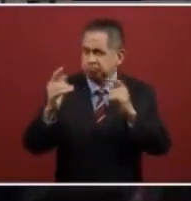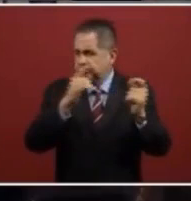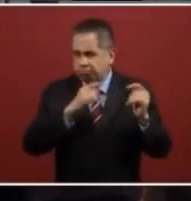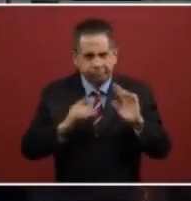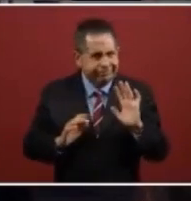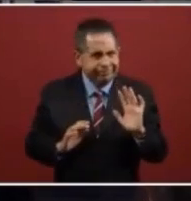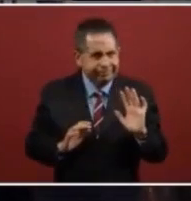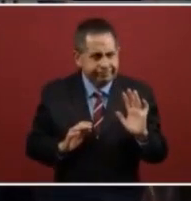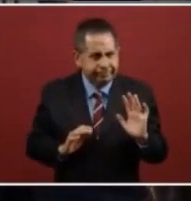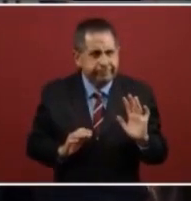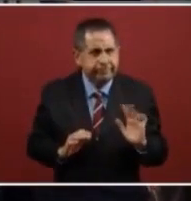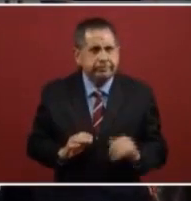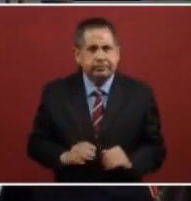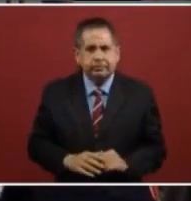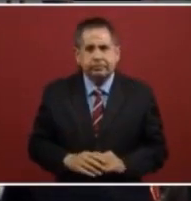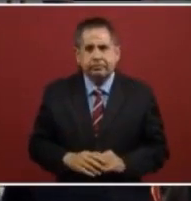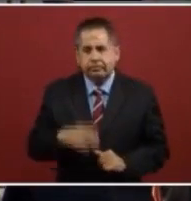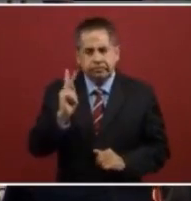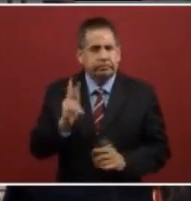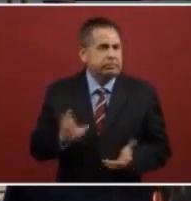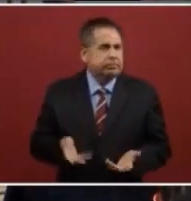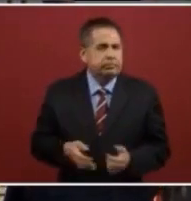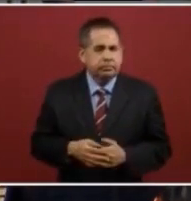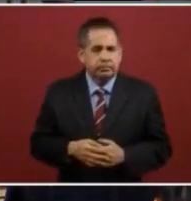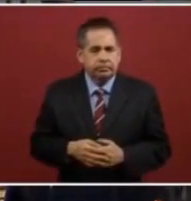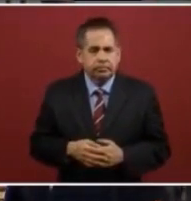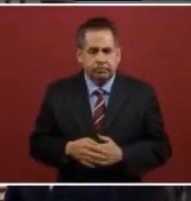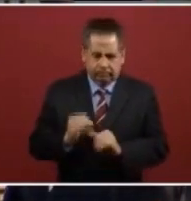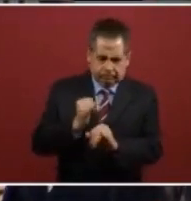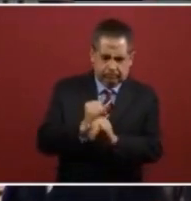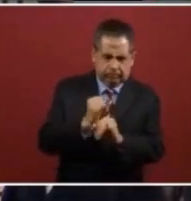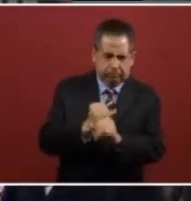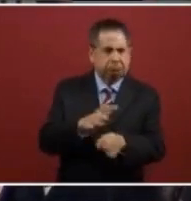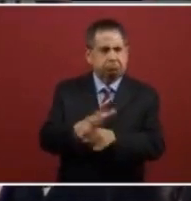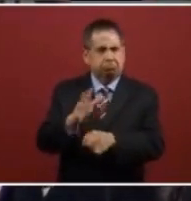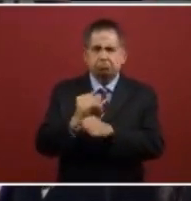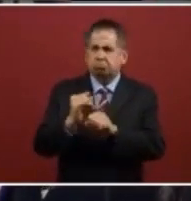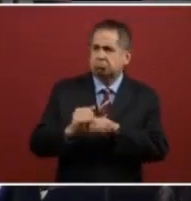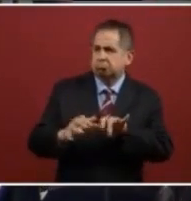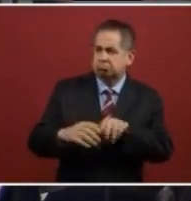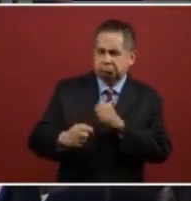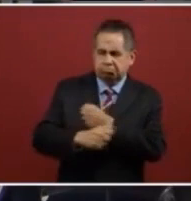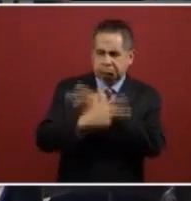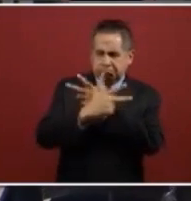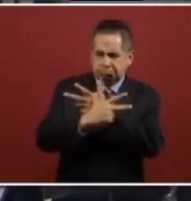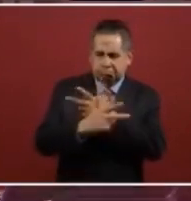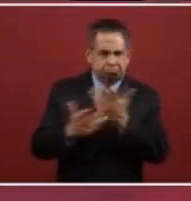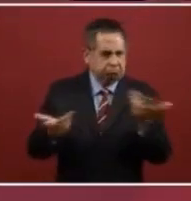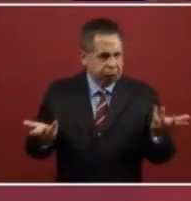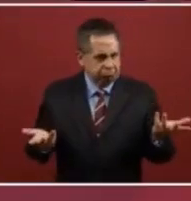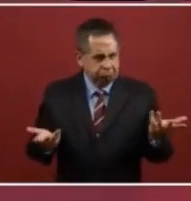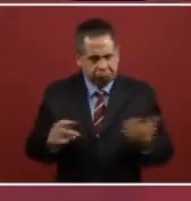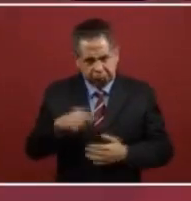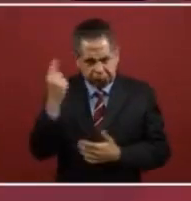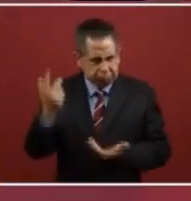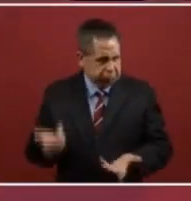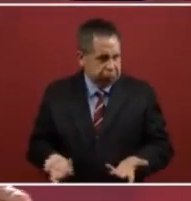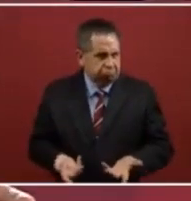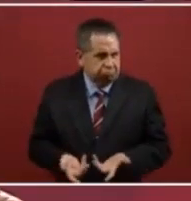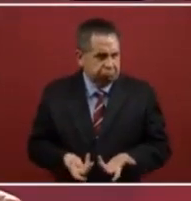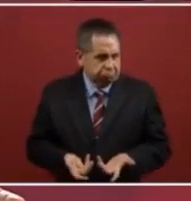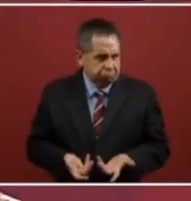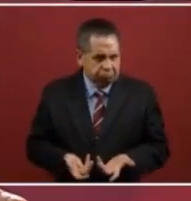have communication. pero ¿y el internet, pues? He says, we got the internet. You can use